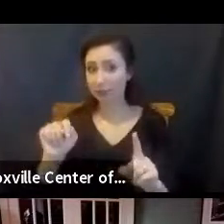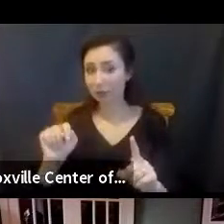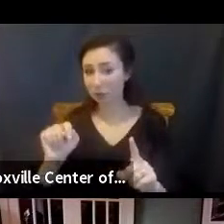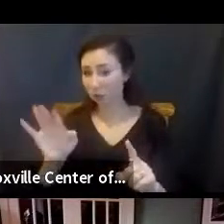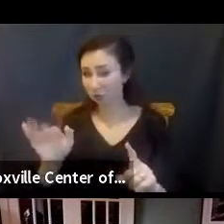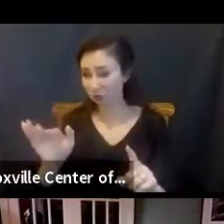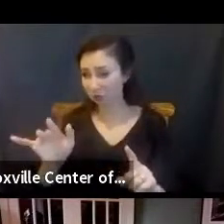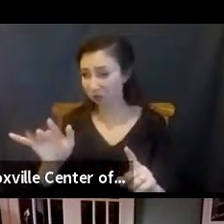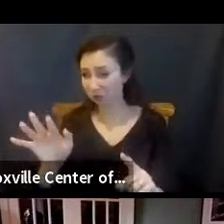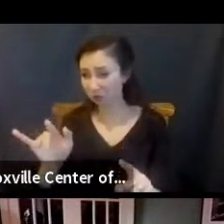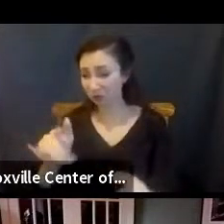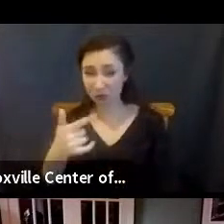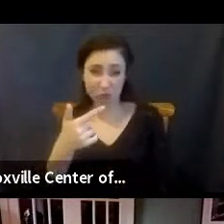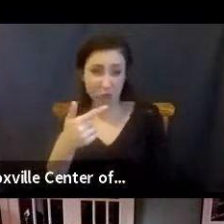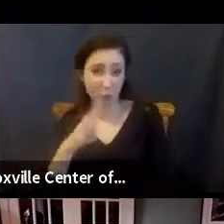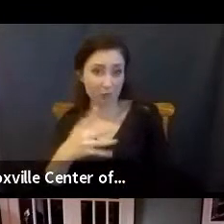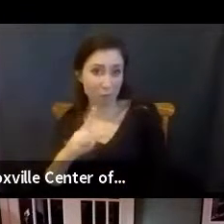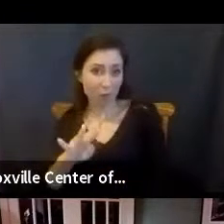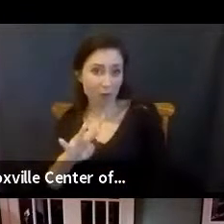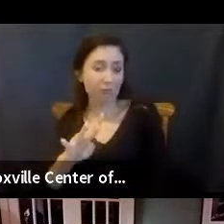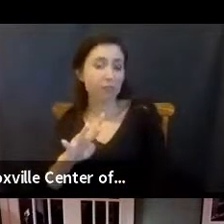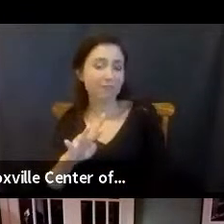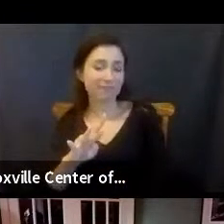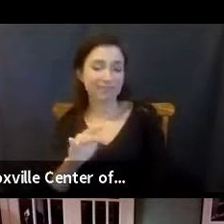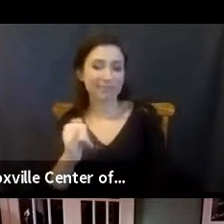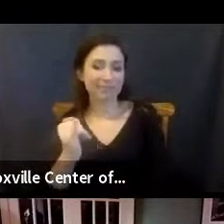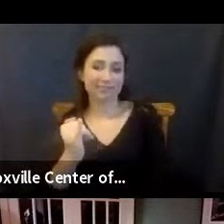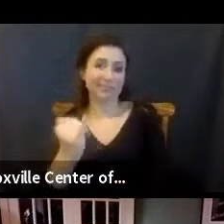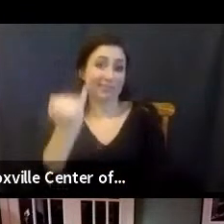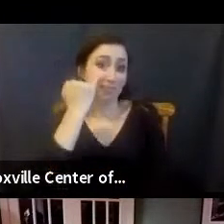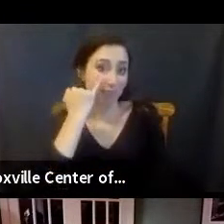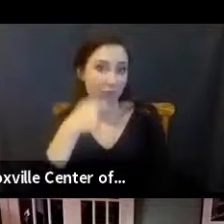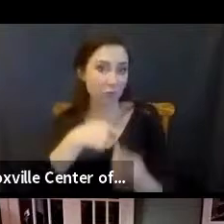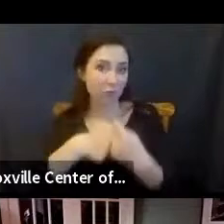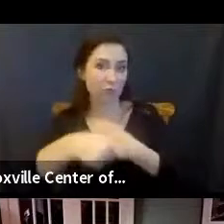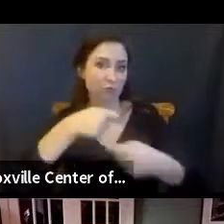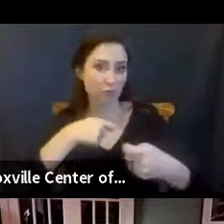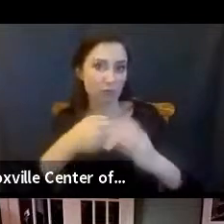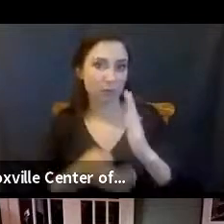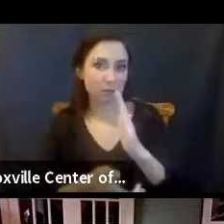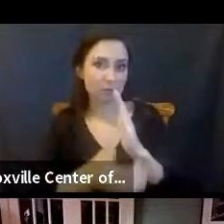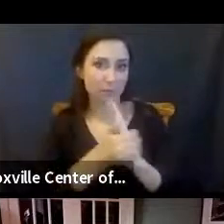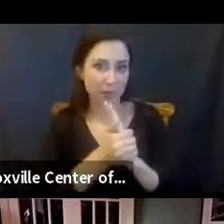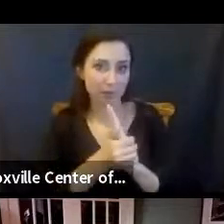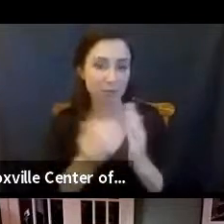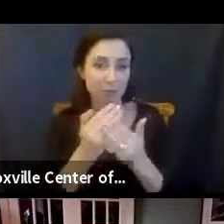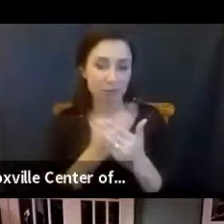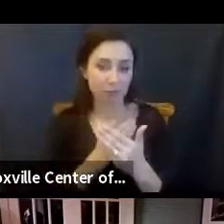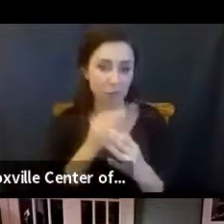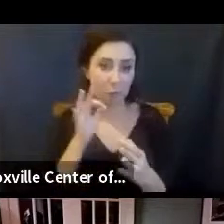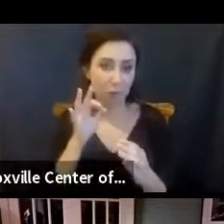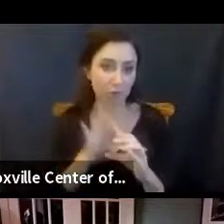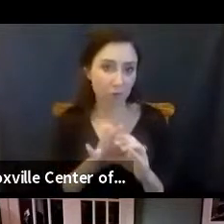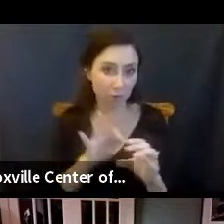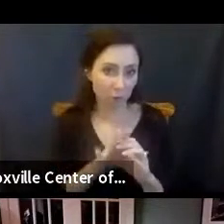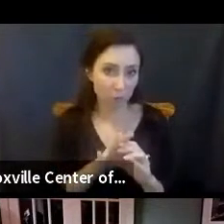the 24th, unless you amended it before you voted on it.